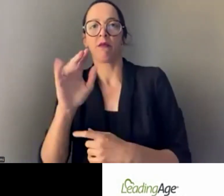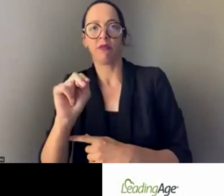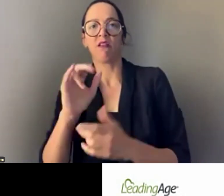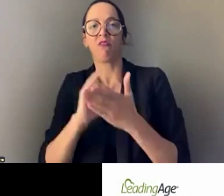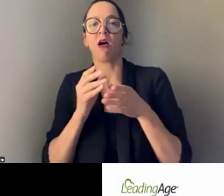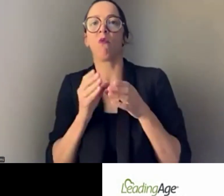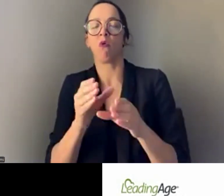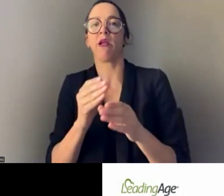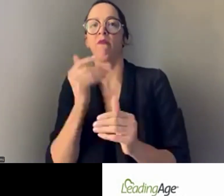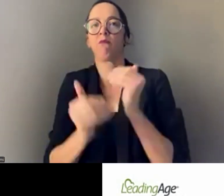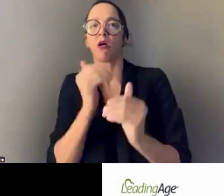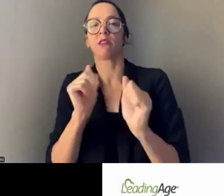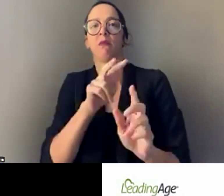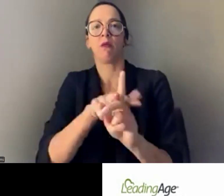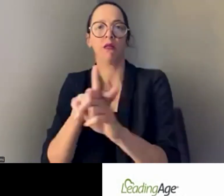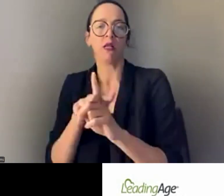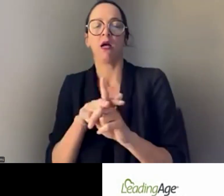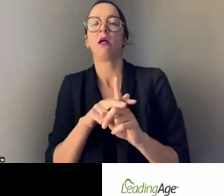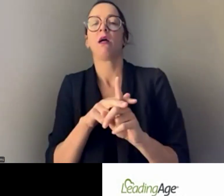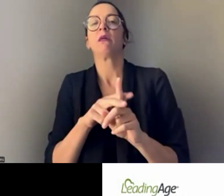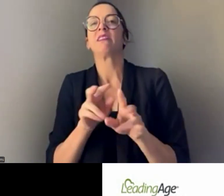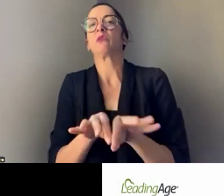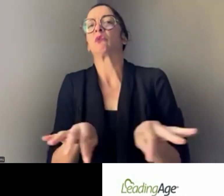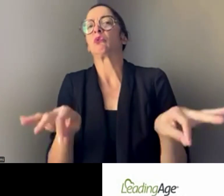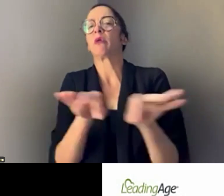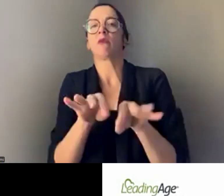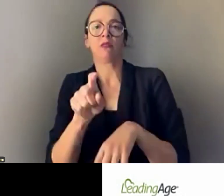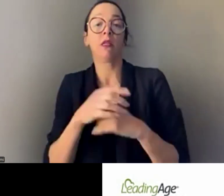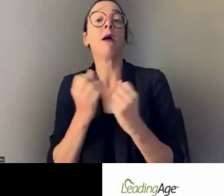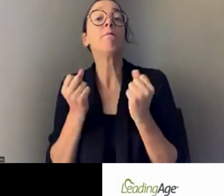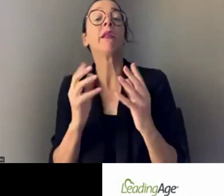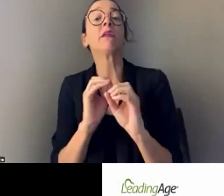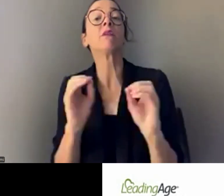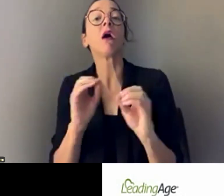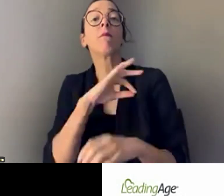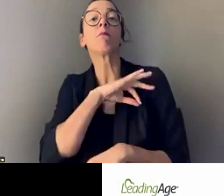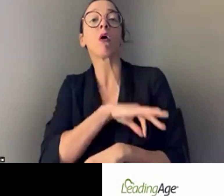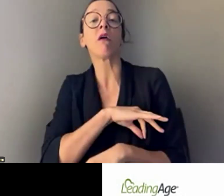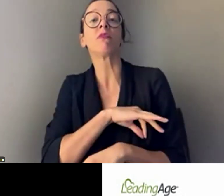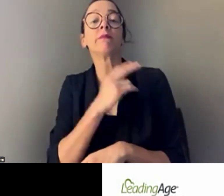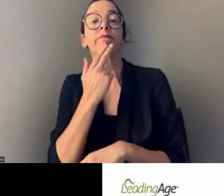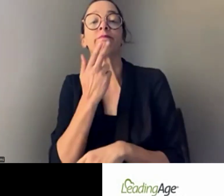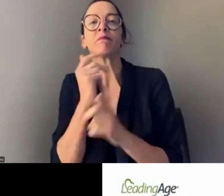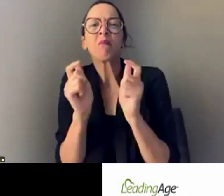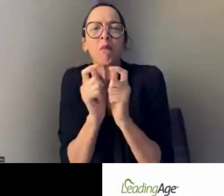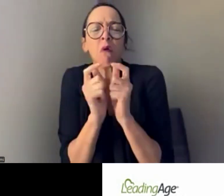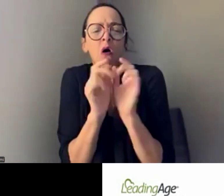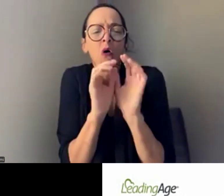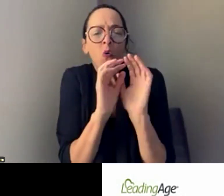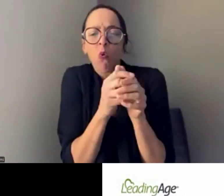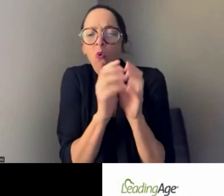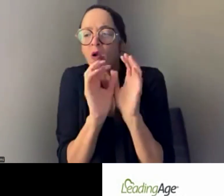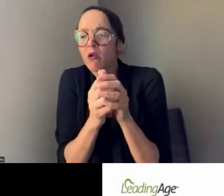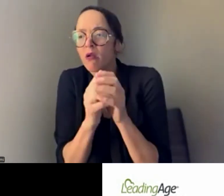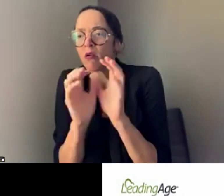Many nonprofits who may be small organizations, extremely small organizations, to have to take